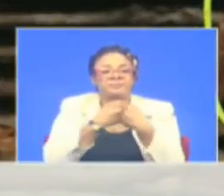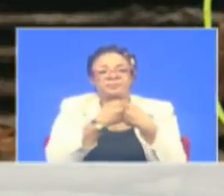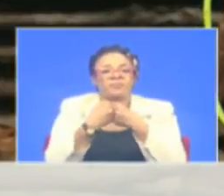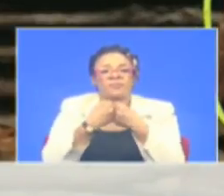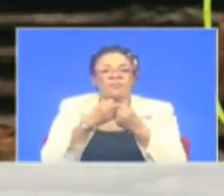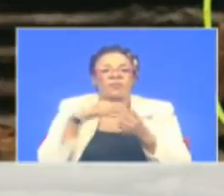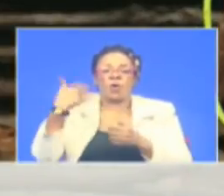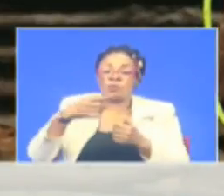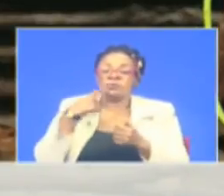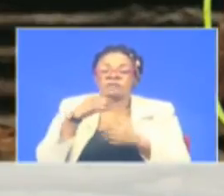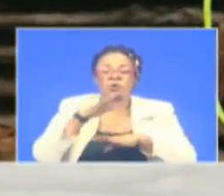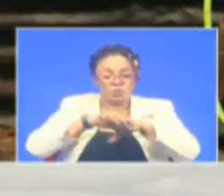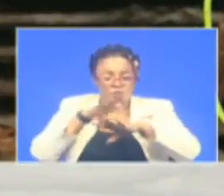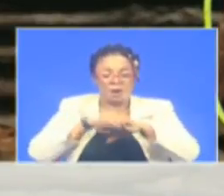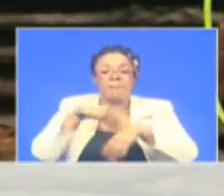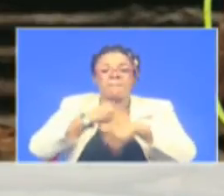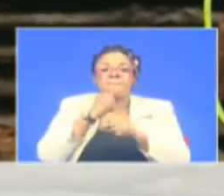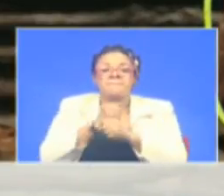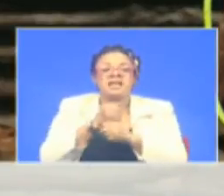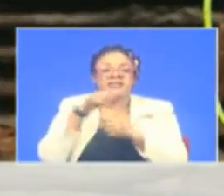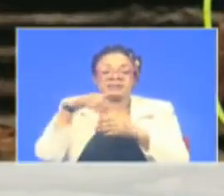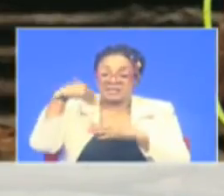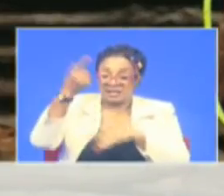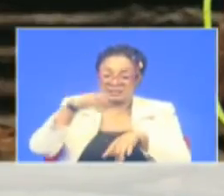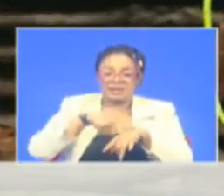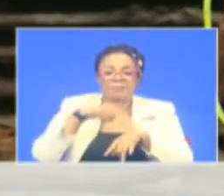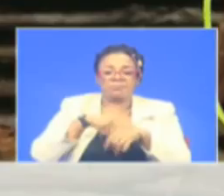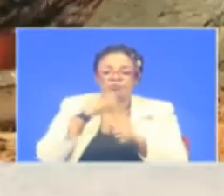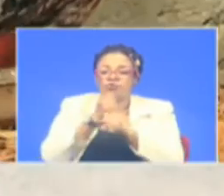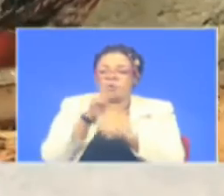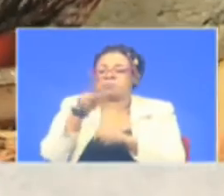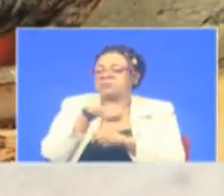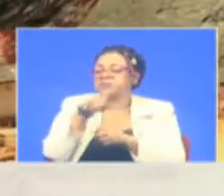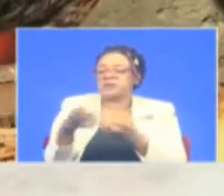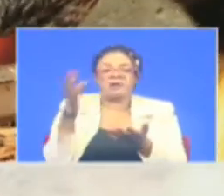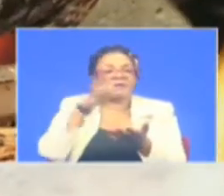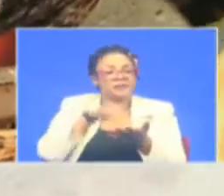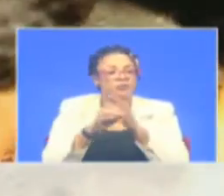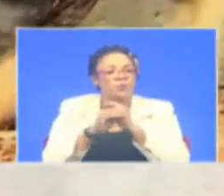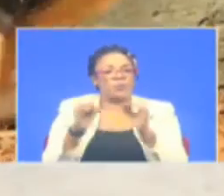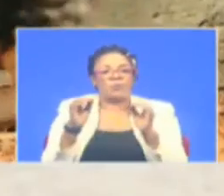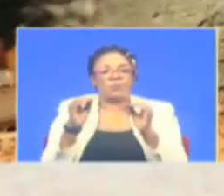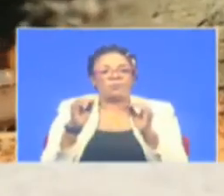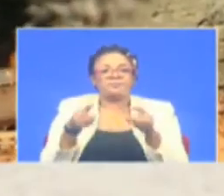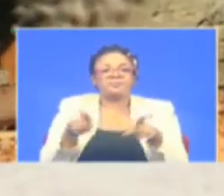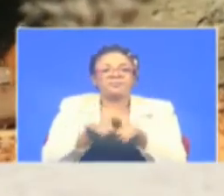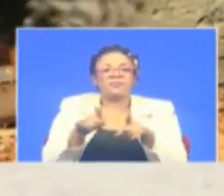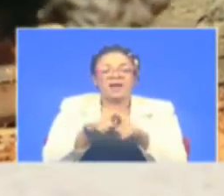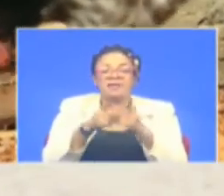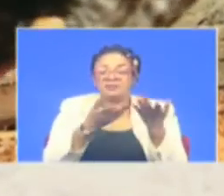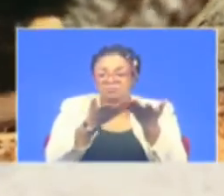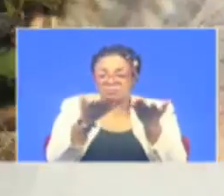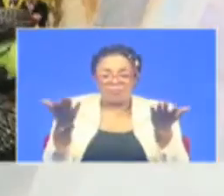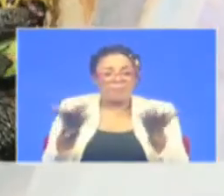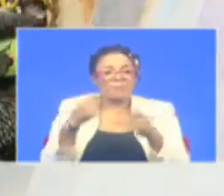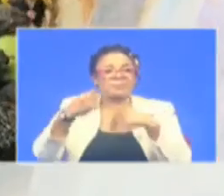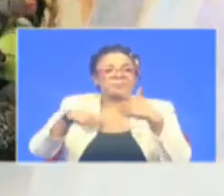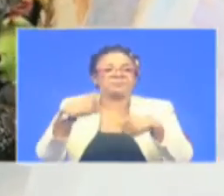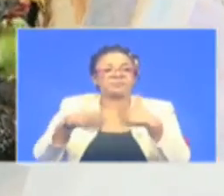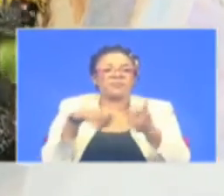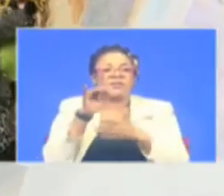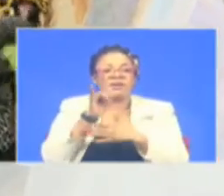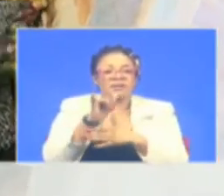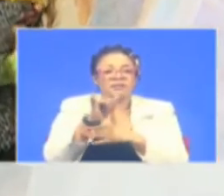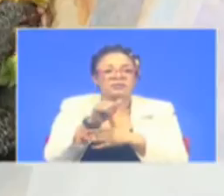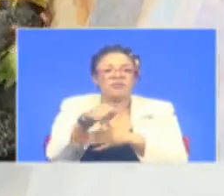ni poa. Huwa zinakufanya hiyo next time usifanye hiyo mistake. As these feathery creatures shake a tail feather, it is a ticking gold mine for